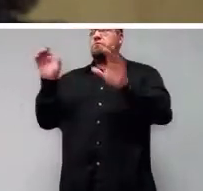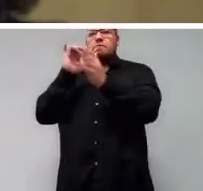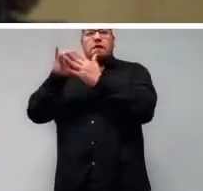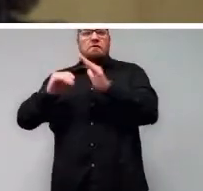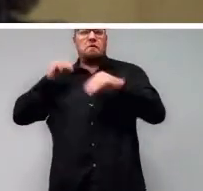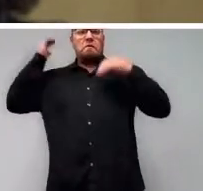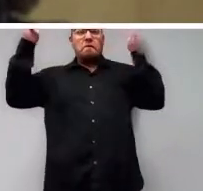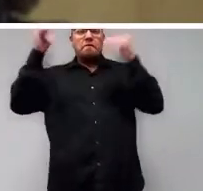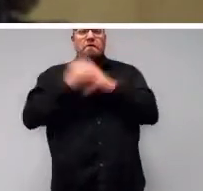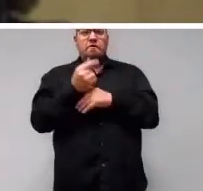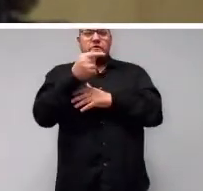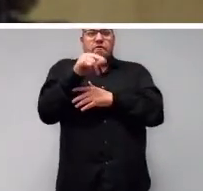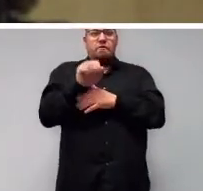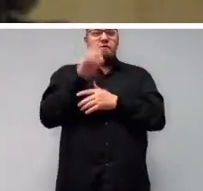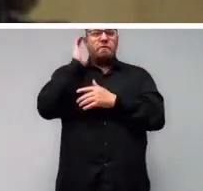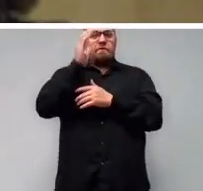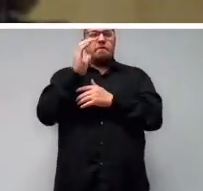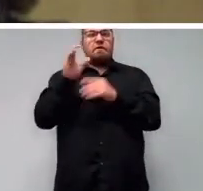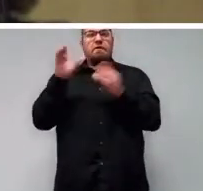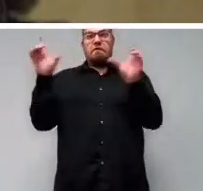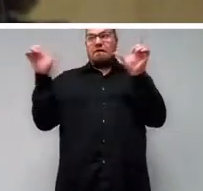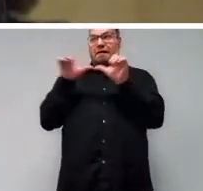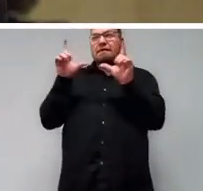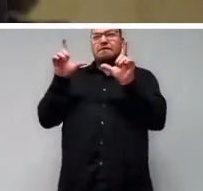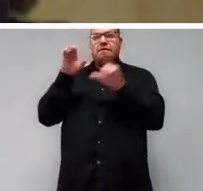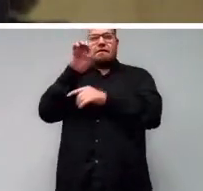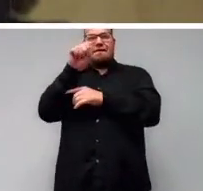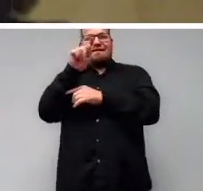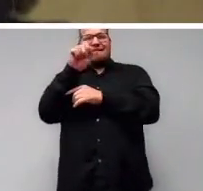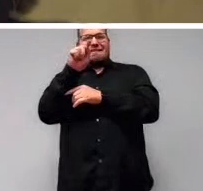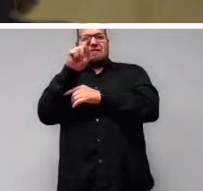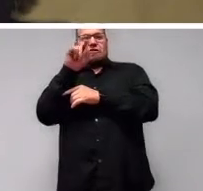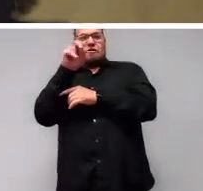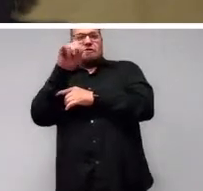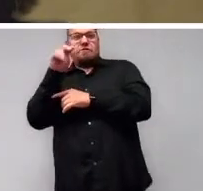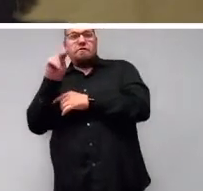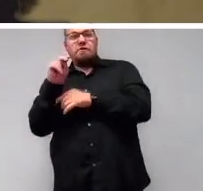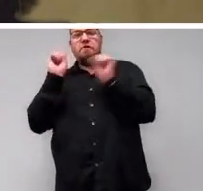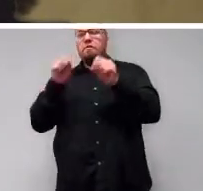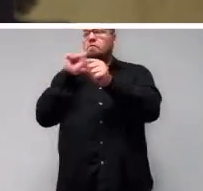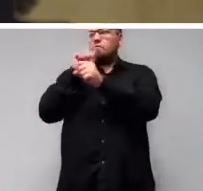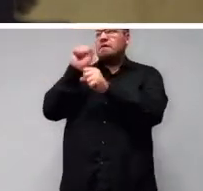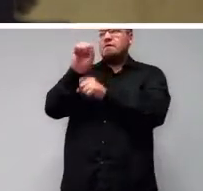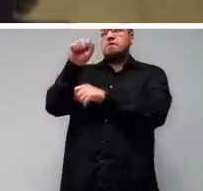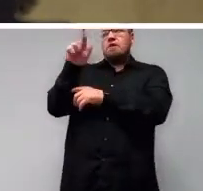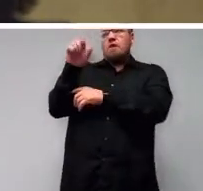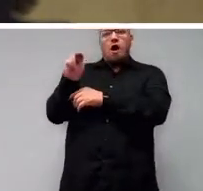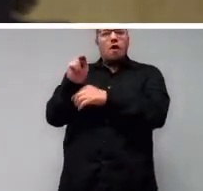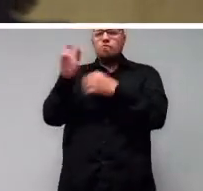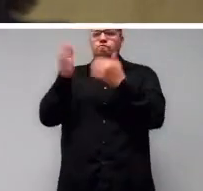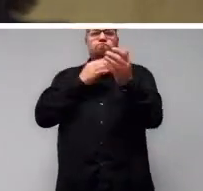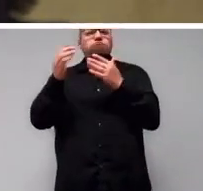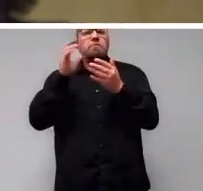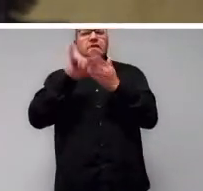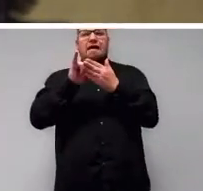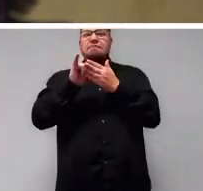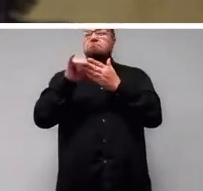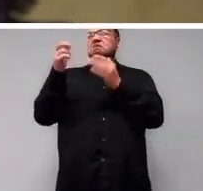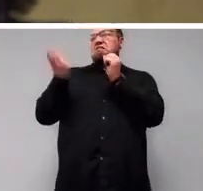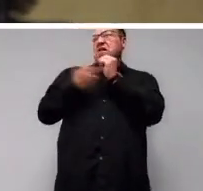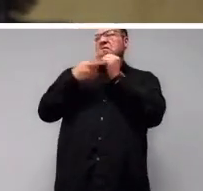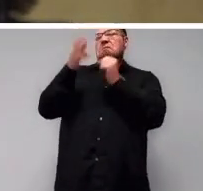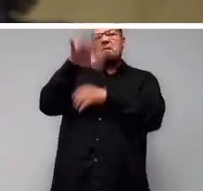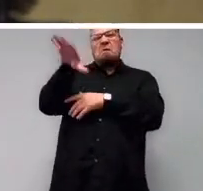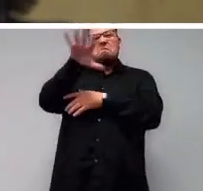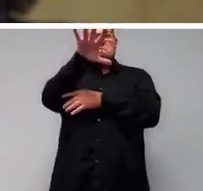going to leave here as a licensed esthetician. She'll be able to work immediately in a salon or medispa. That's saving her about